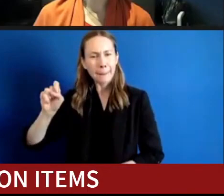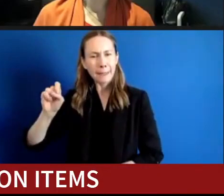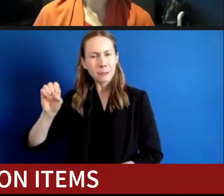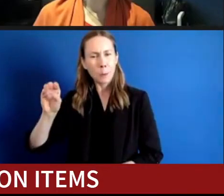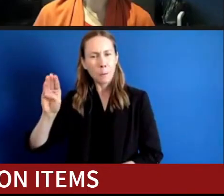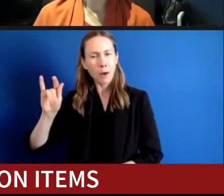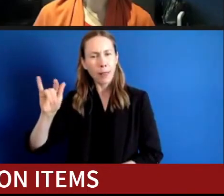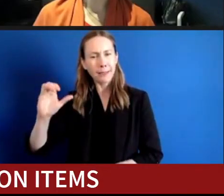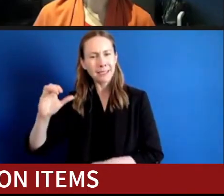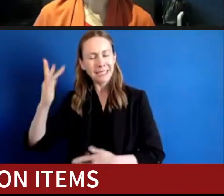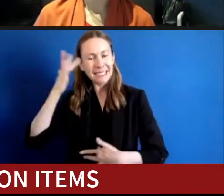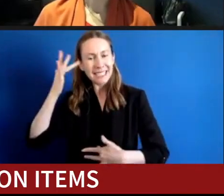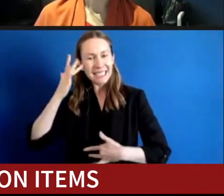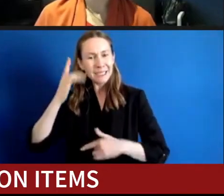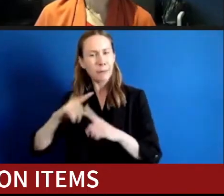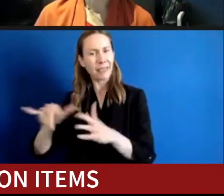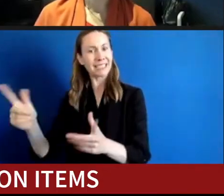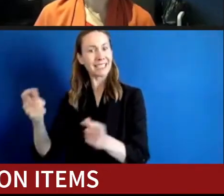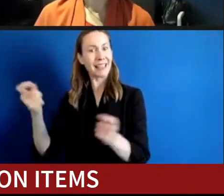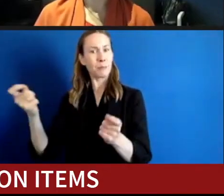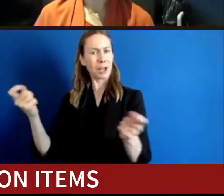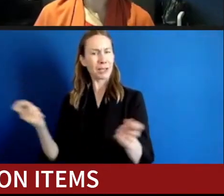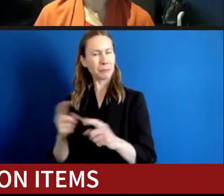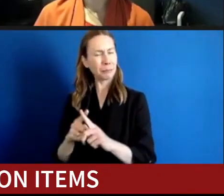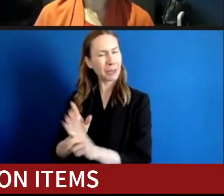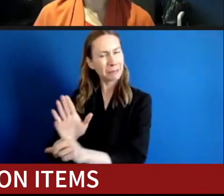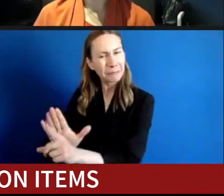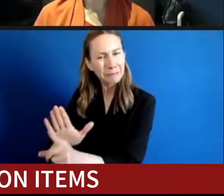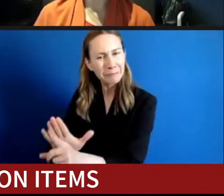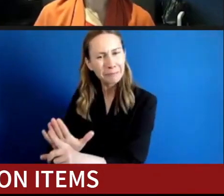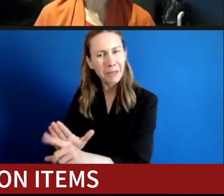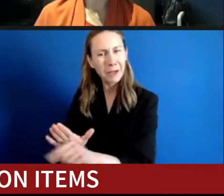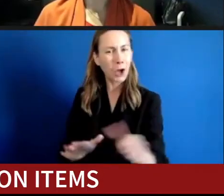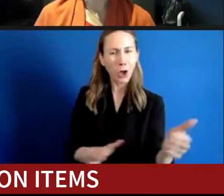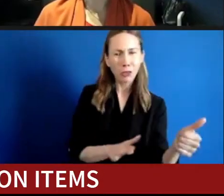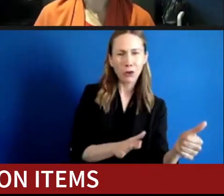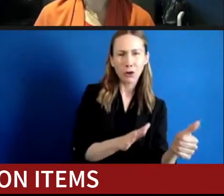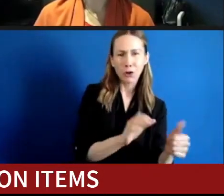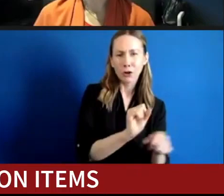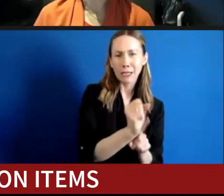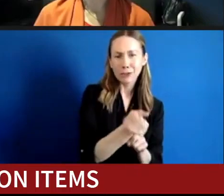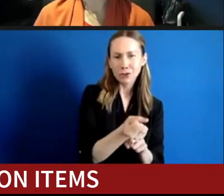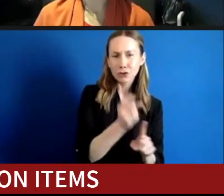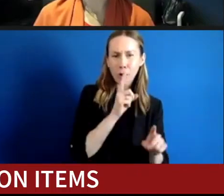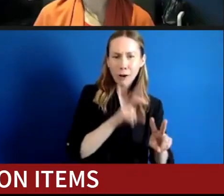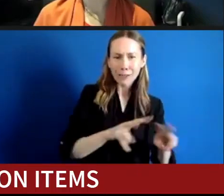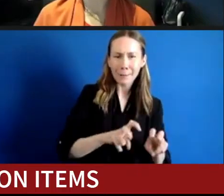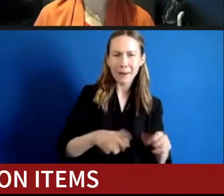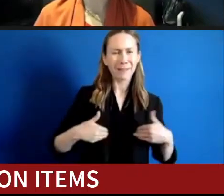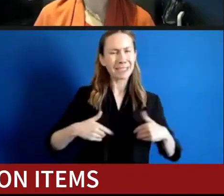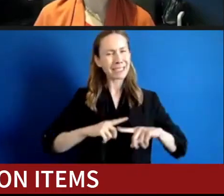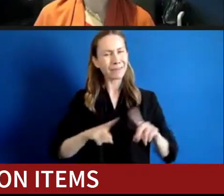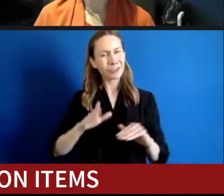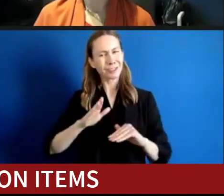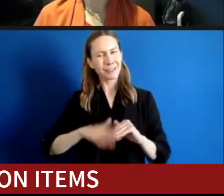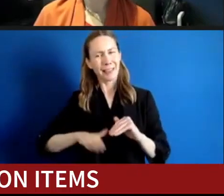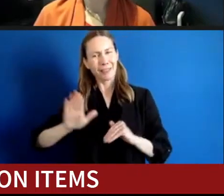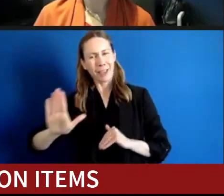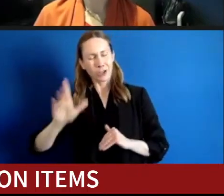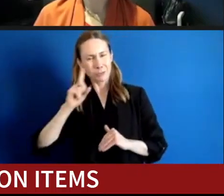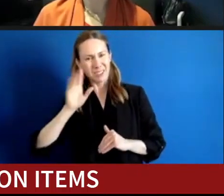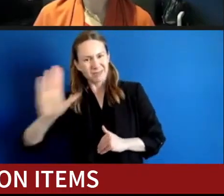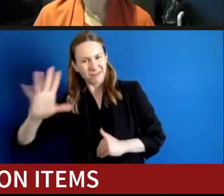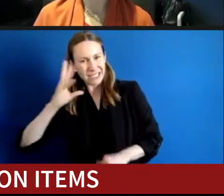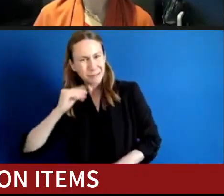But then when more stigmatized conditions are being examined, there's this difference. Dr. Anderson,